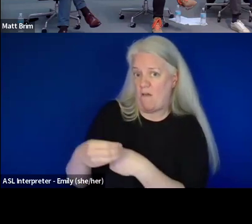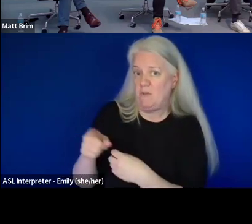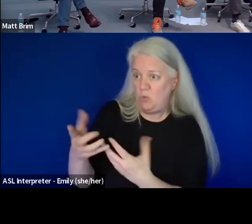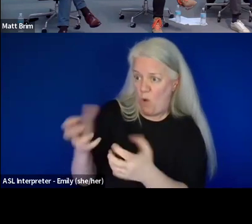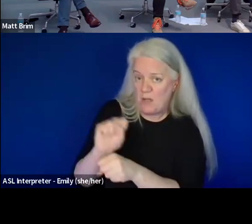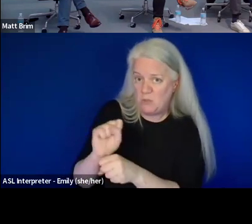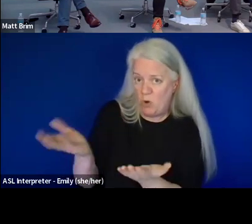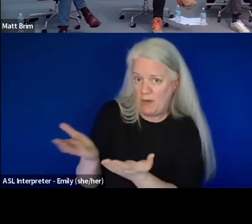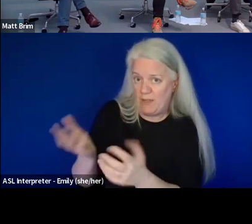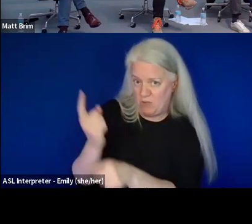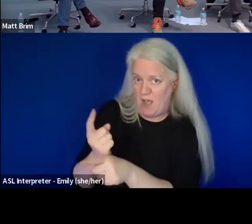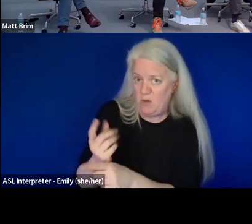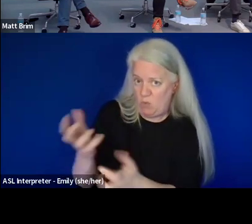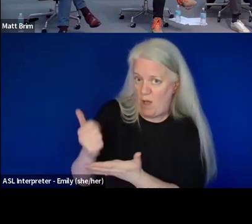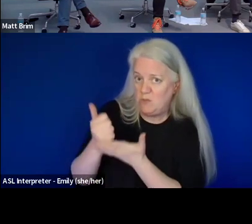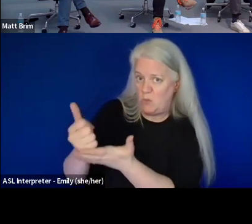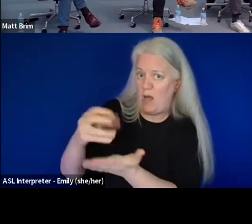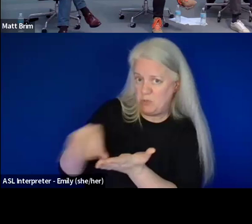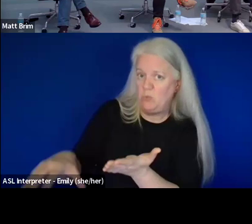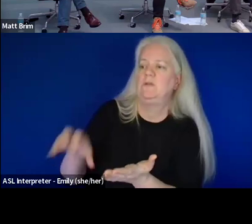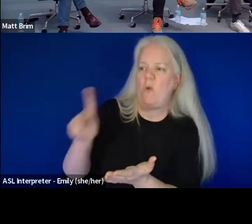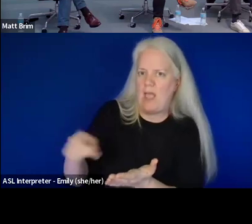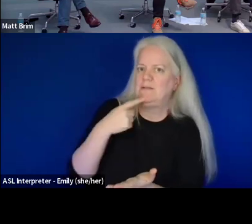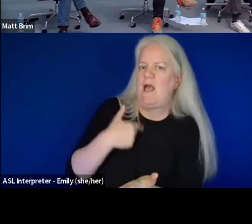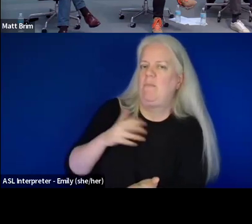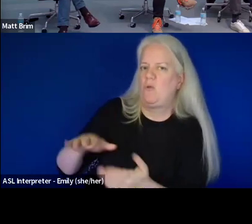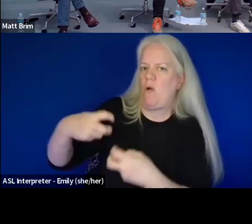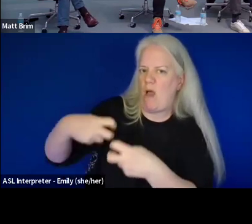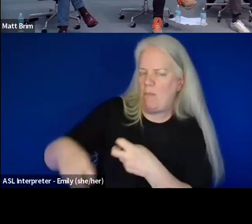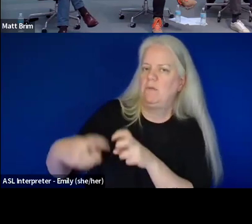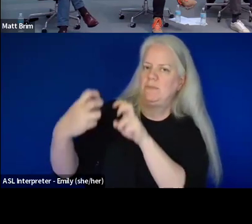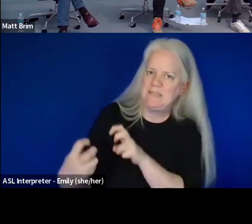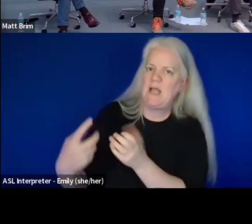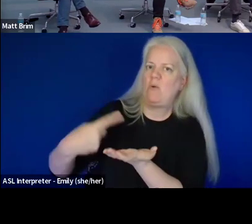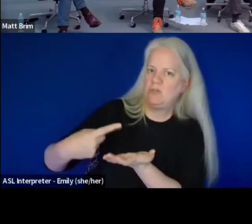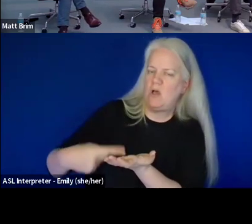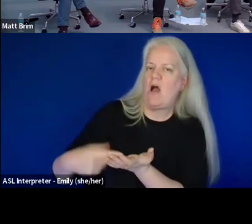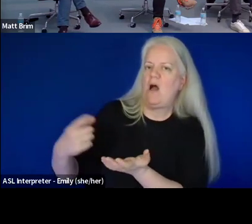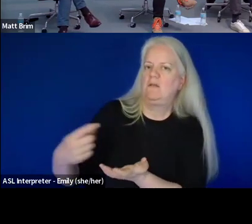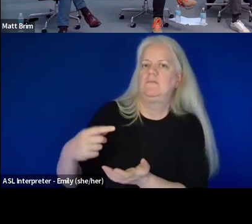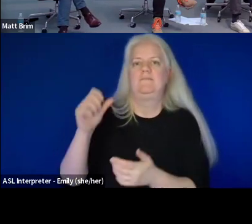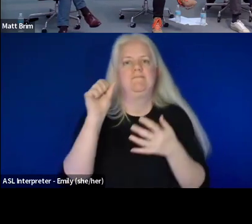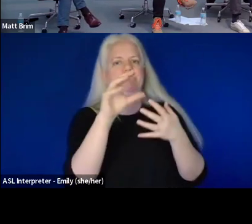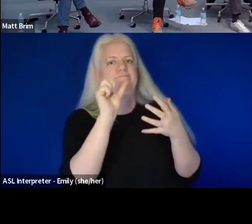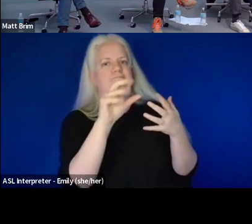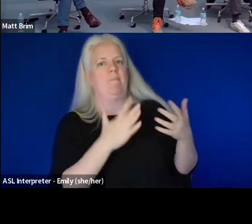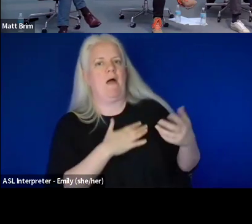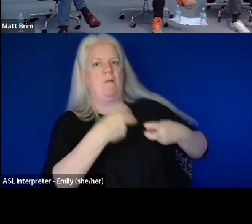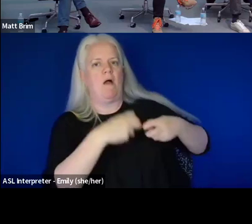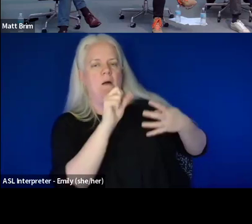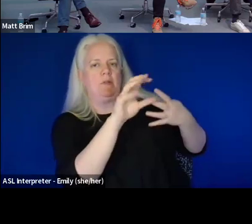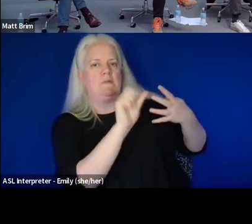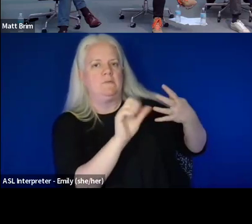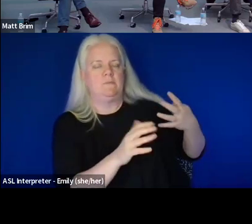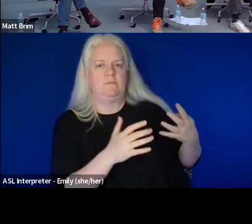and wants to like help. And if you go and sit there and talk to them, they're going to be like, these are like, I get paid this and I get this